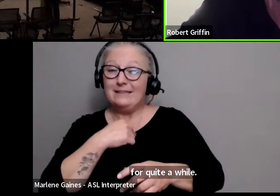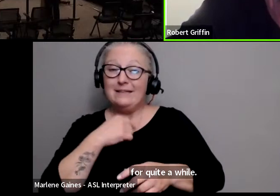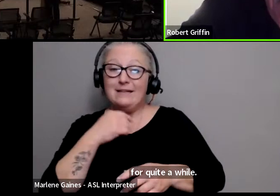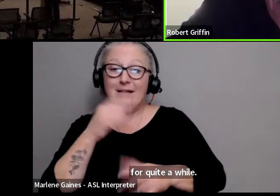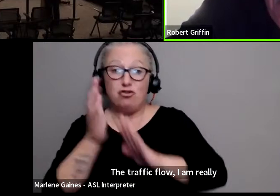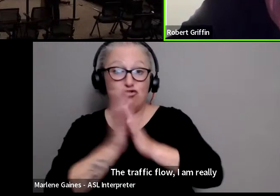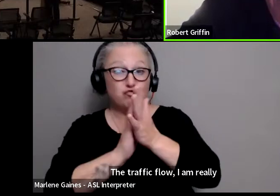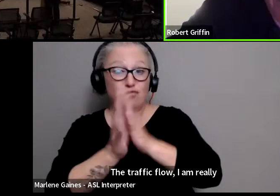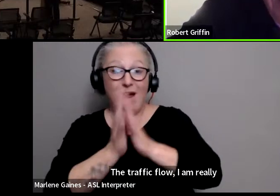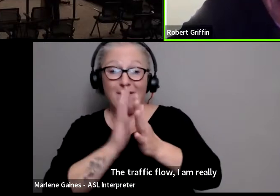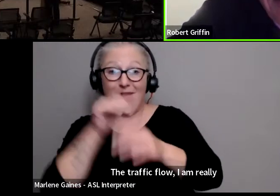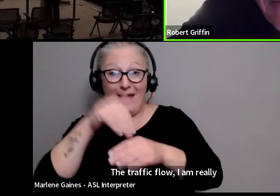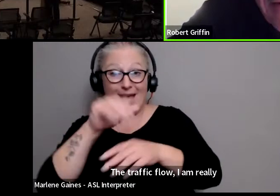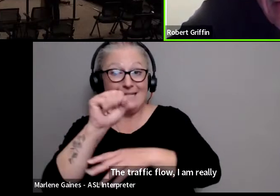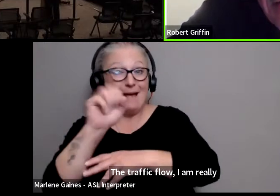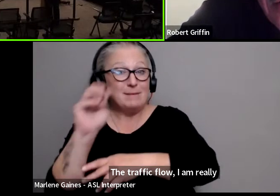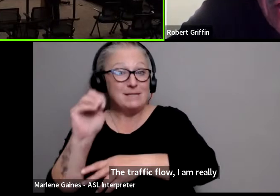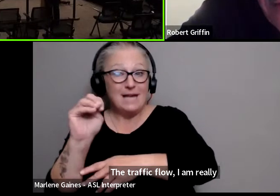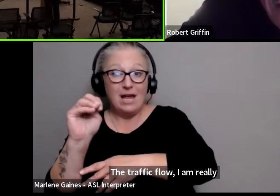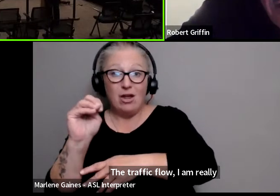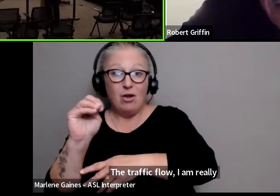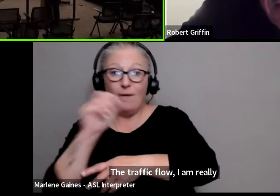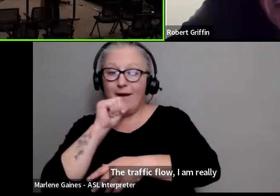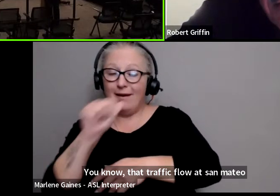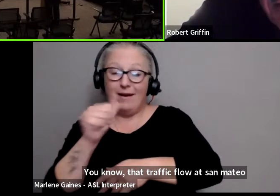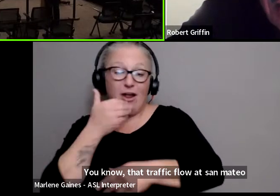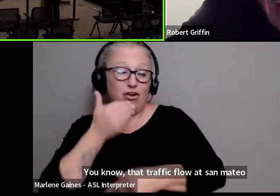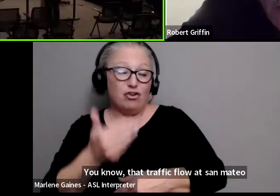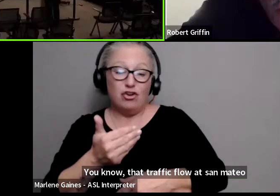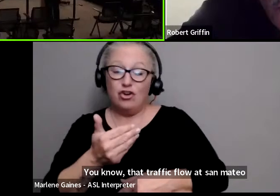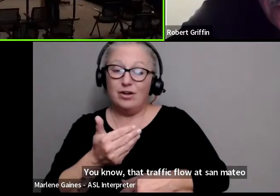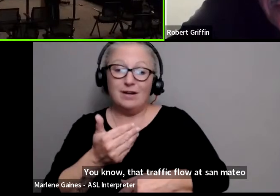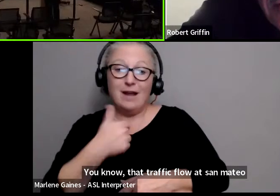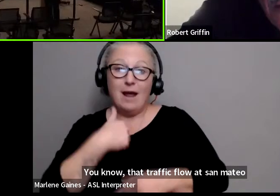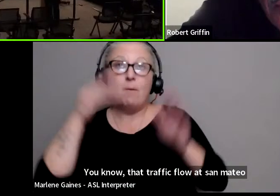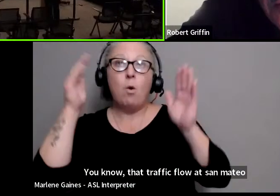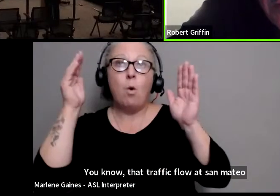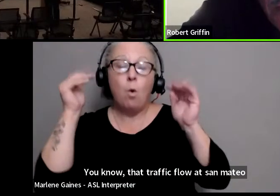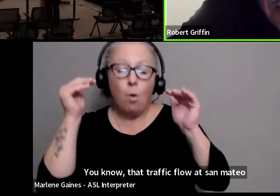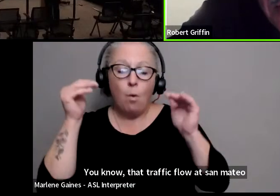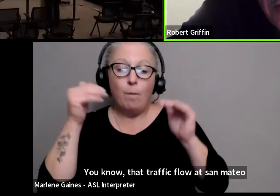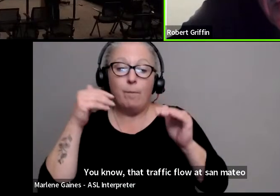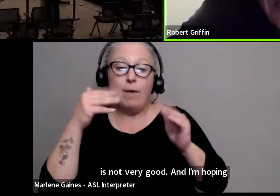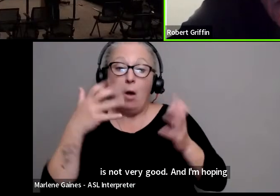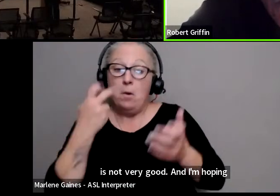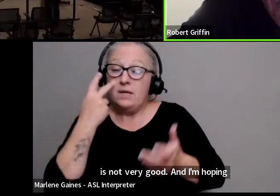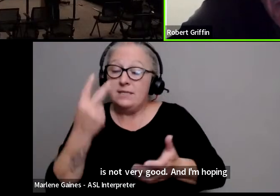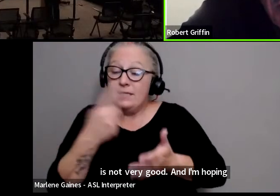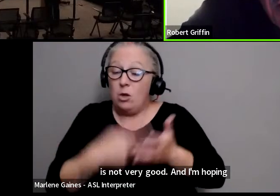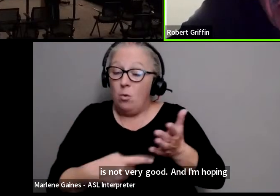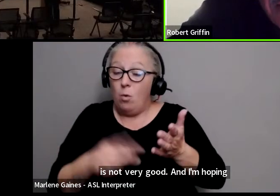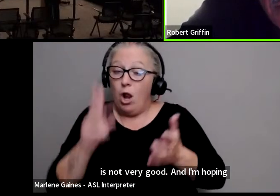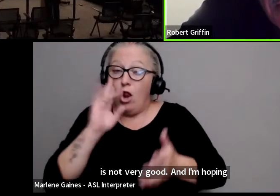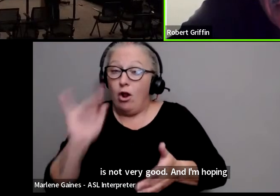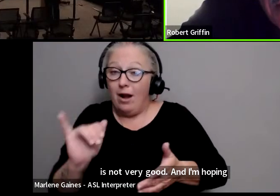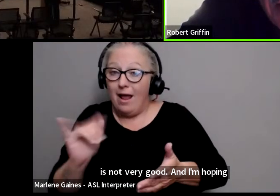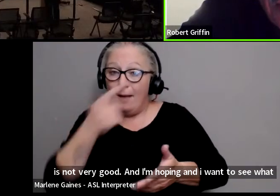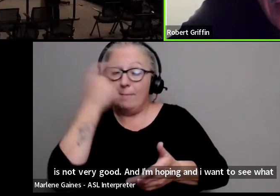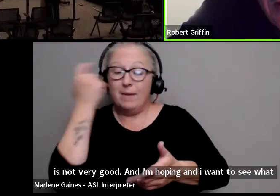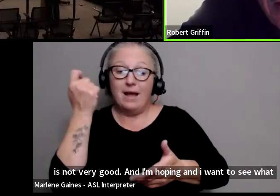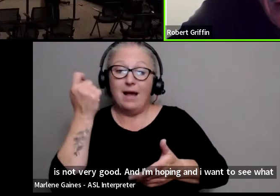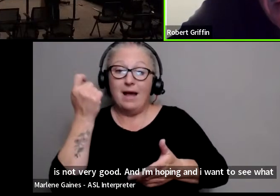the traffic flow at San Mateo is not very good. And I'm hoping, and I want to see what this will look like,